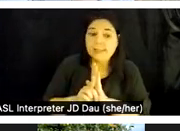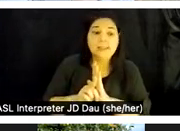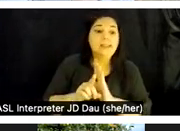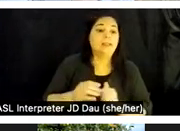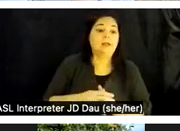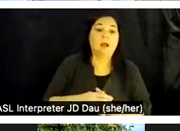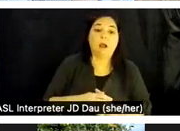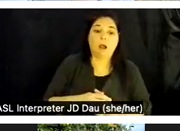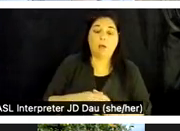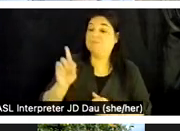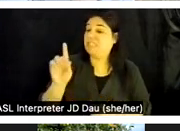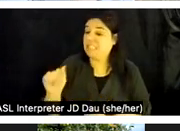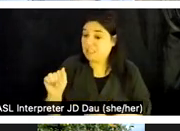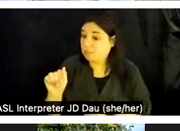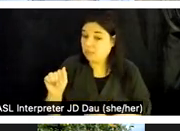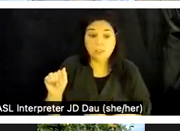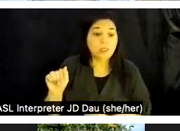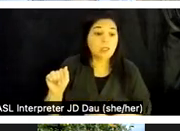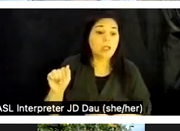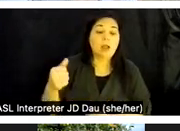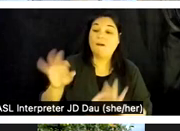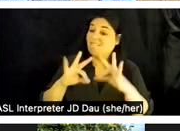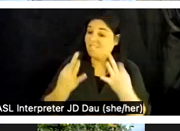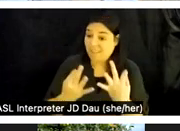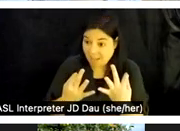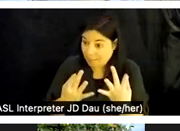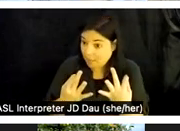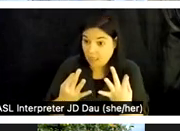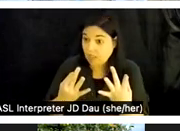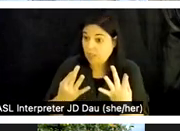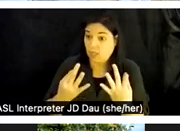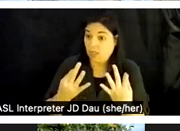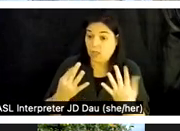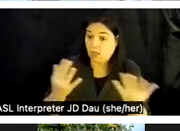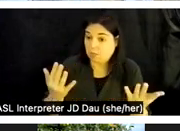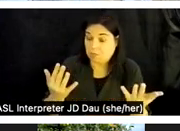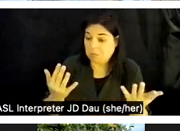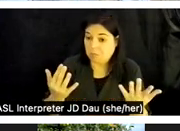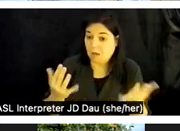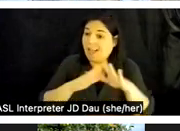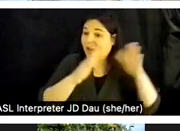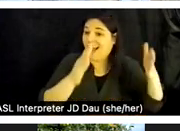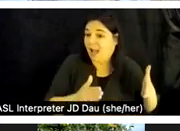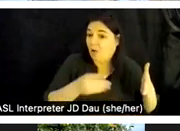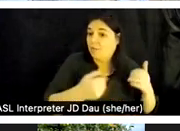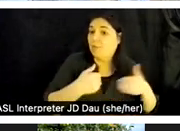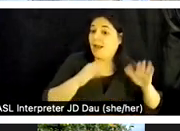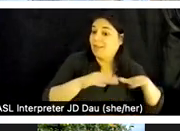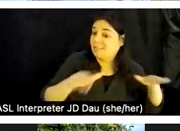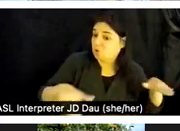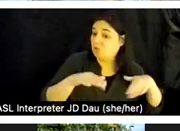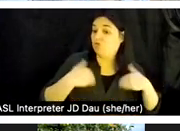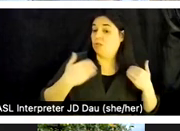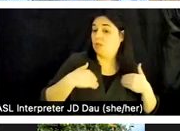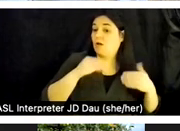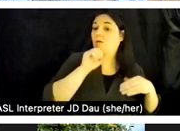disability, and familial status, meaning a household with children under the age of